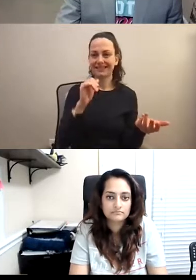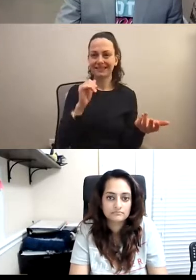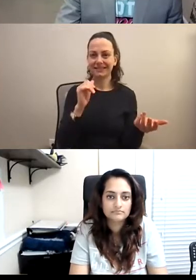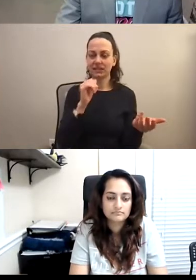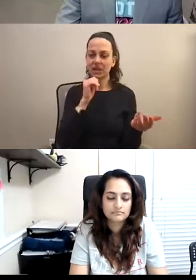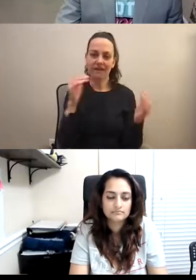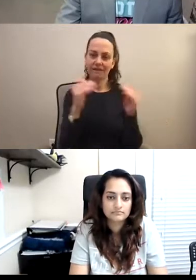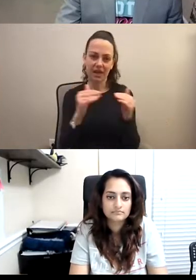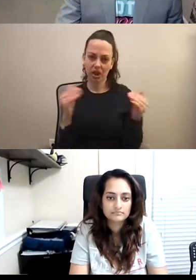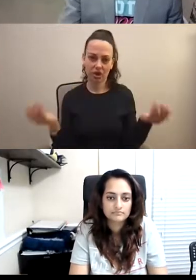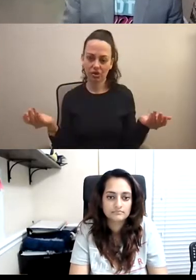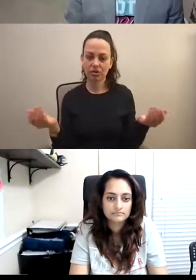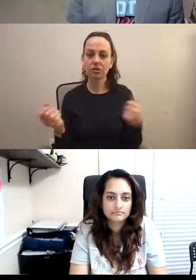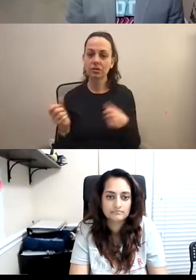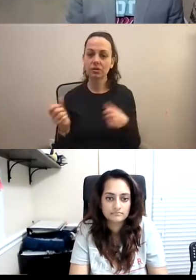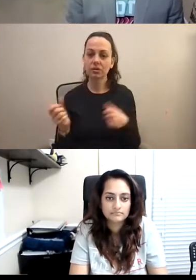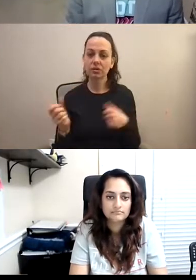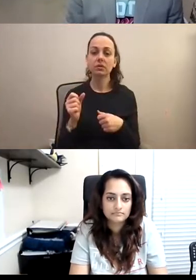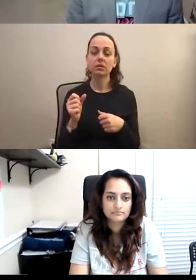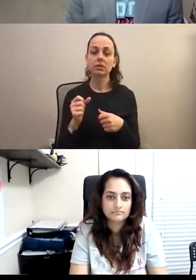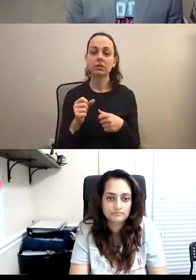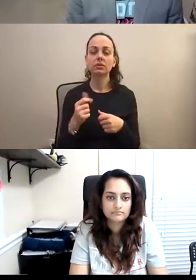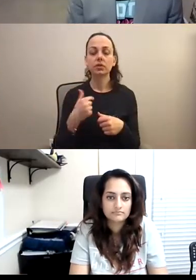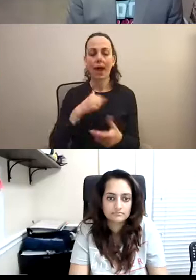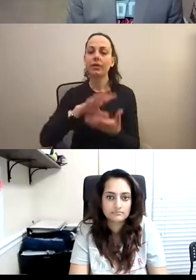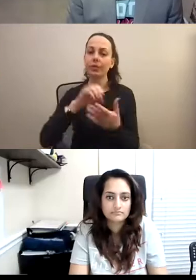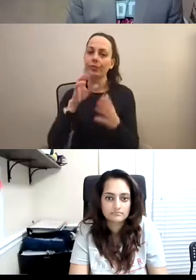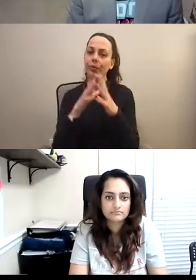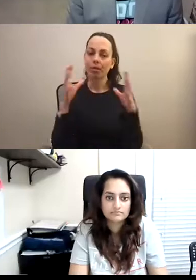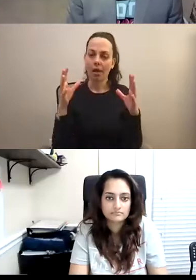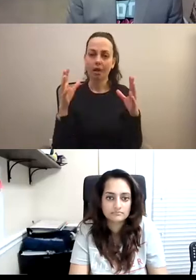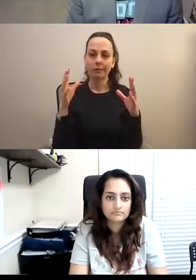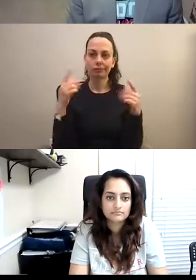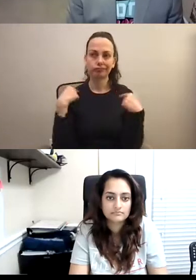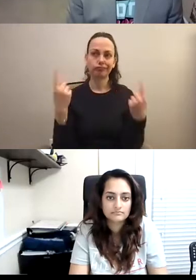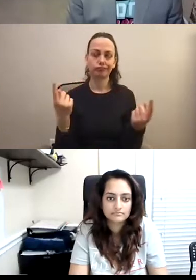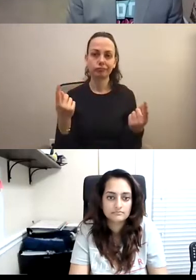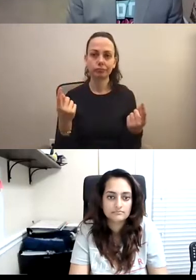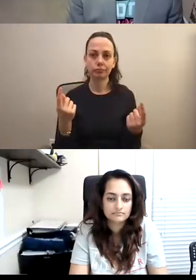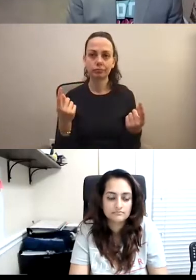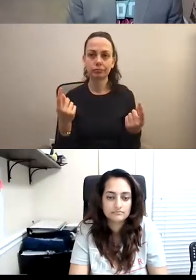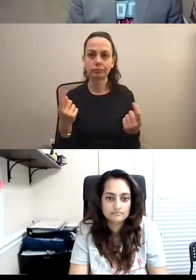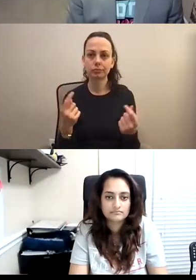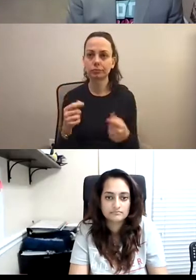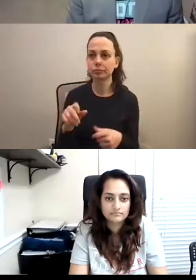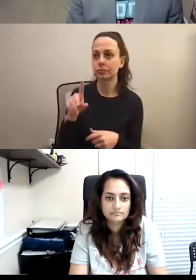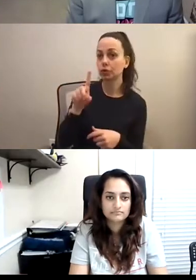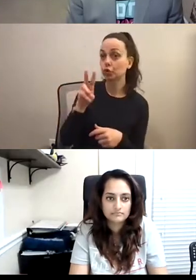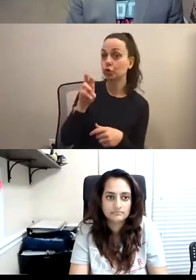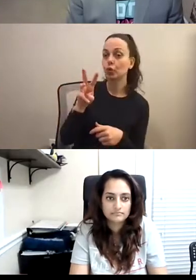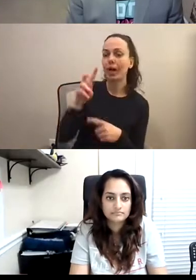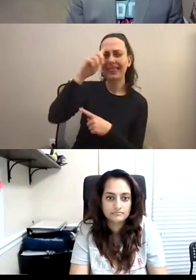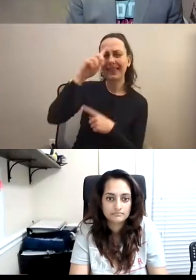isn't fair either. So I've learned a lot, since getting it, for sure. I think to quickly piggyback on